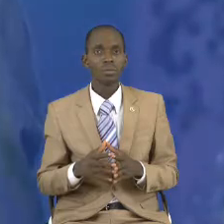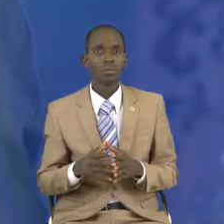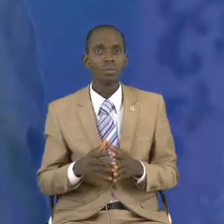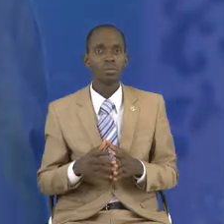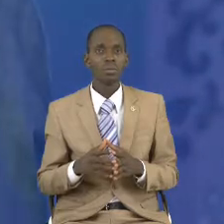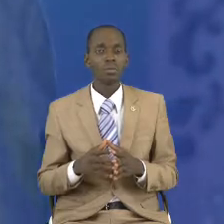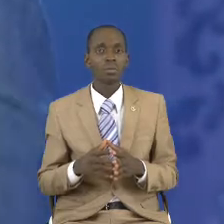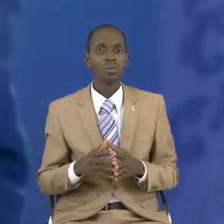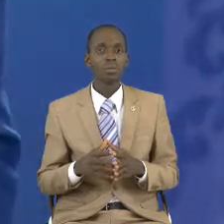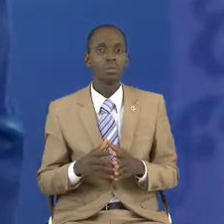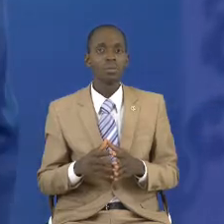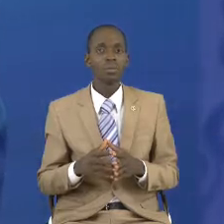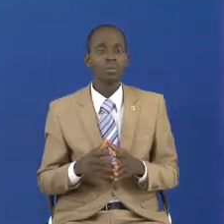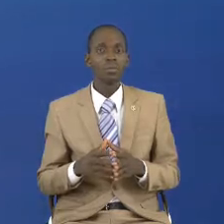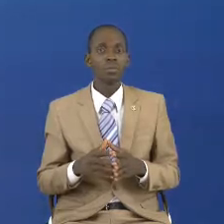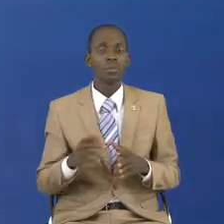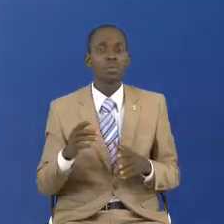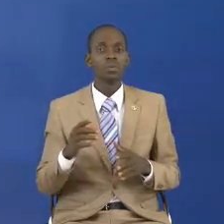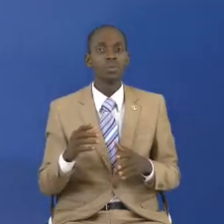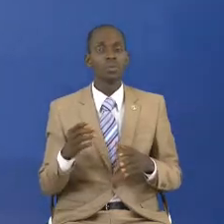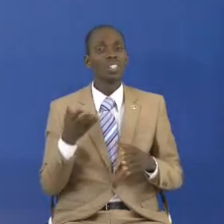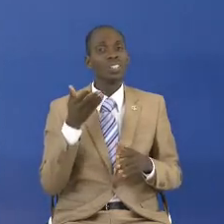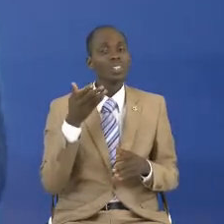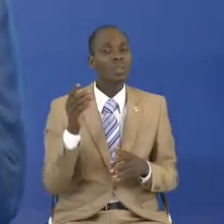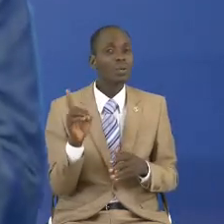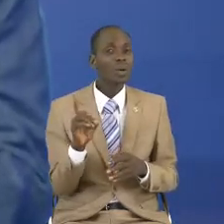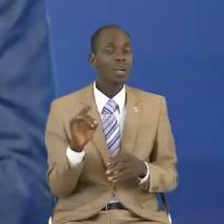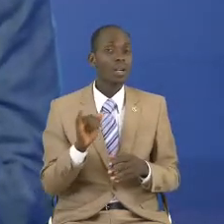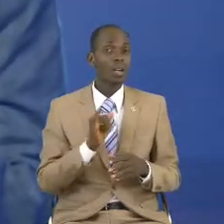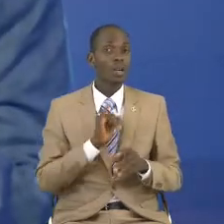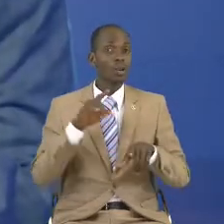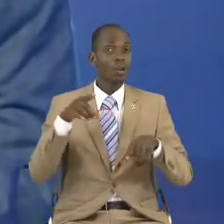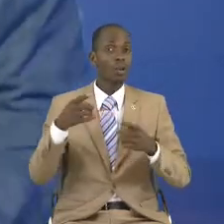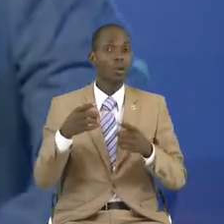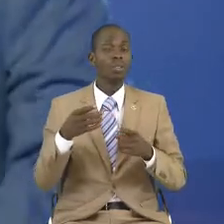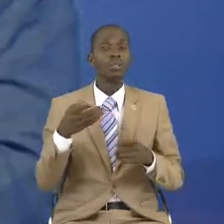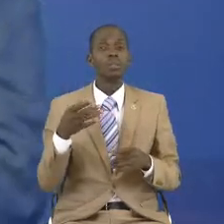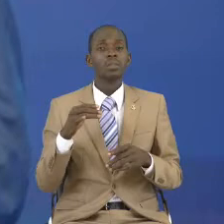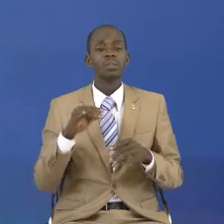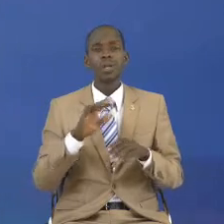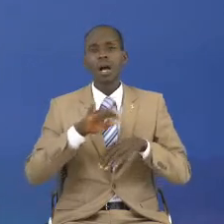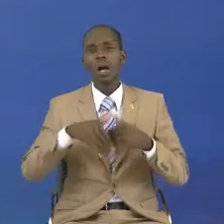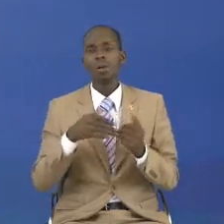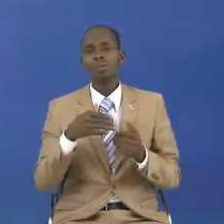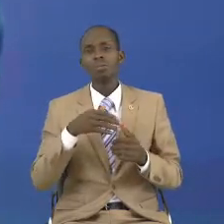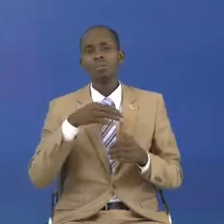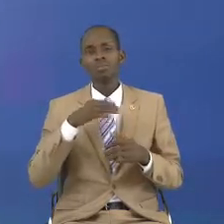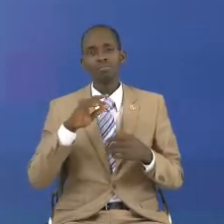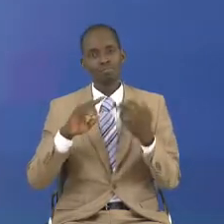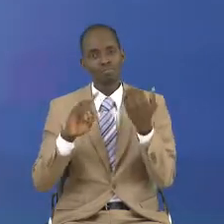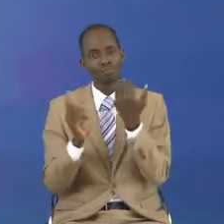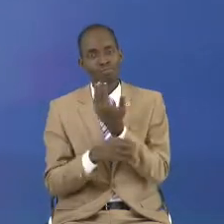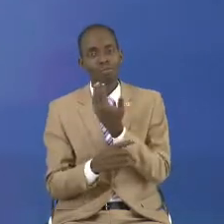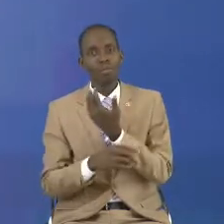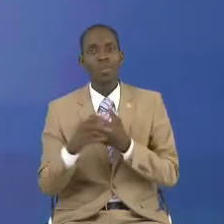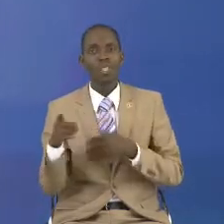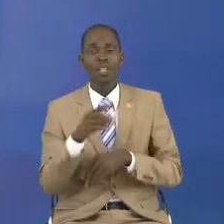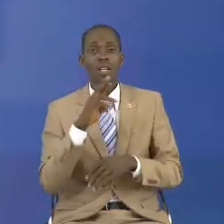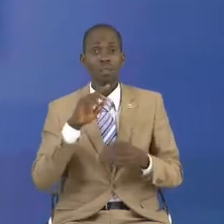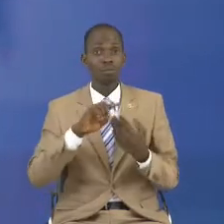where i go they are corrupt corrupt are they and i've done abominable